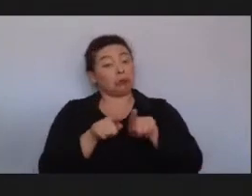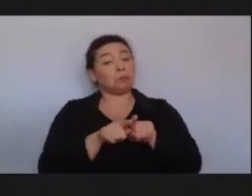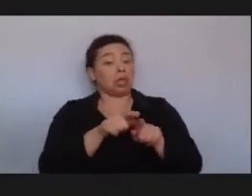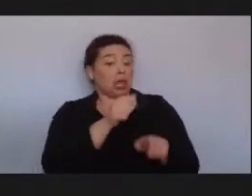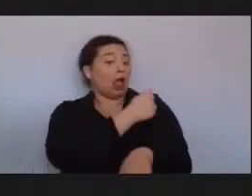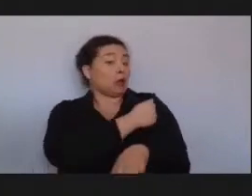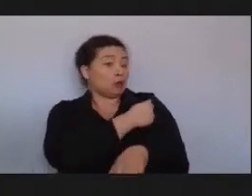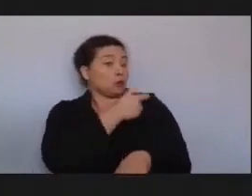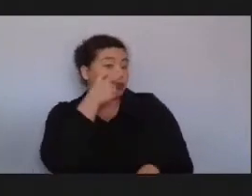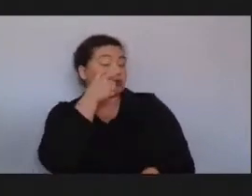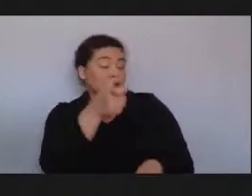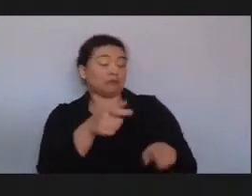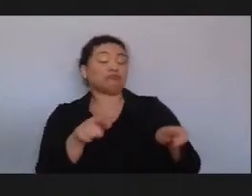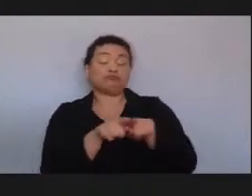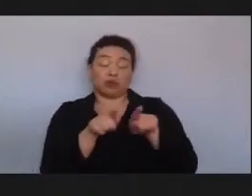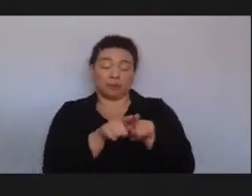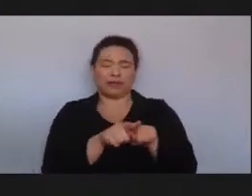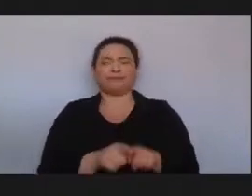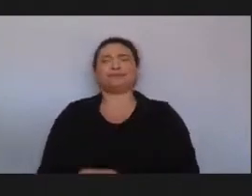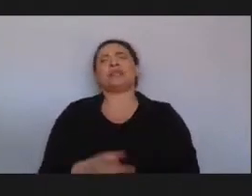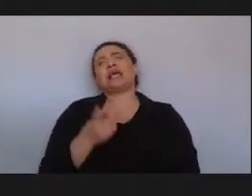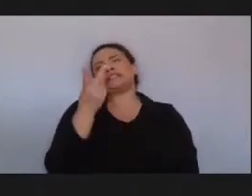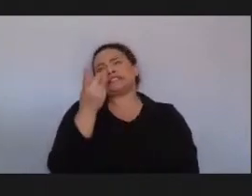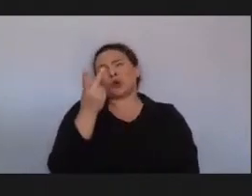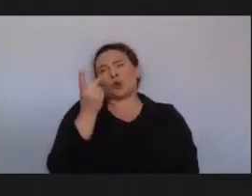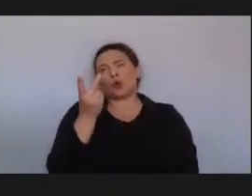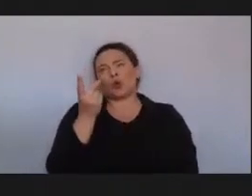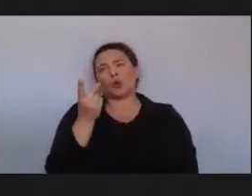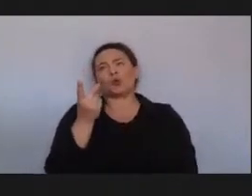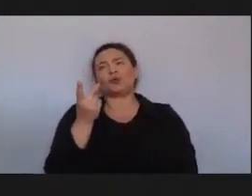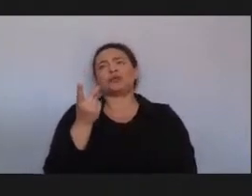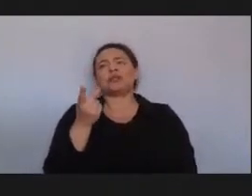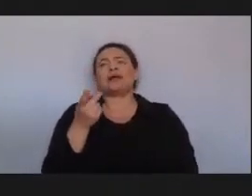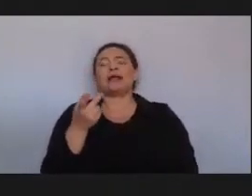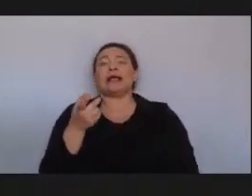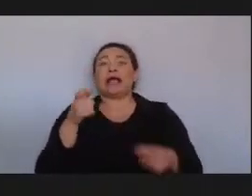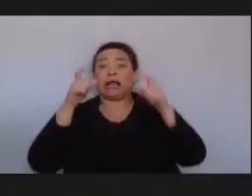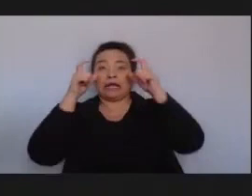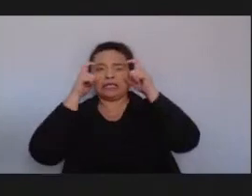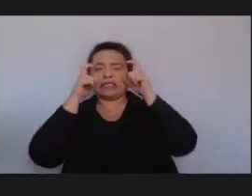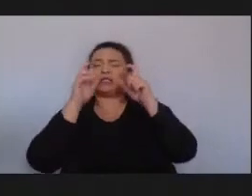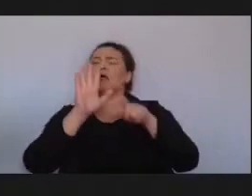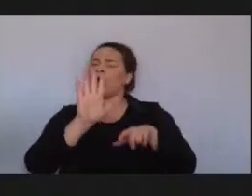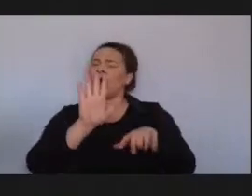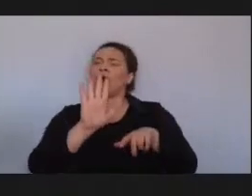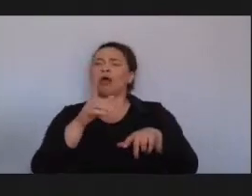on just a second. We do have some comments on the chat about statement one.